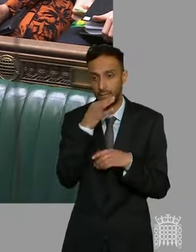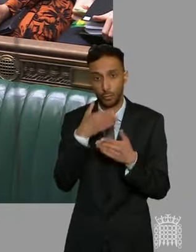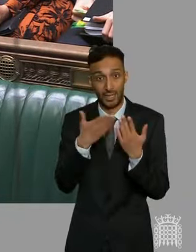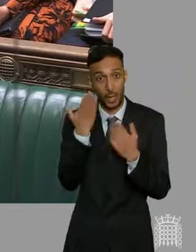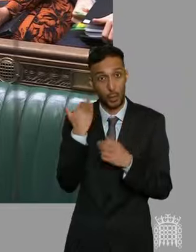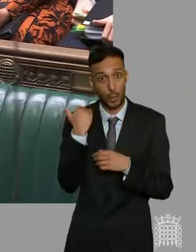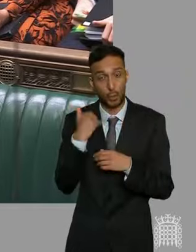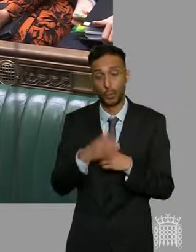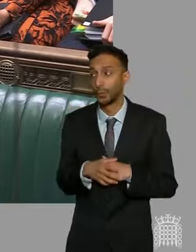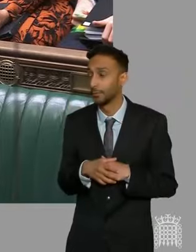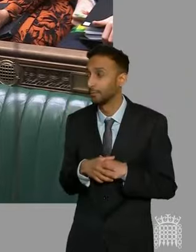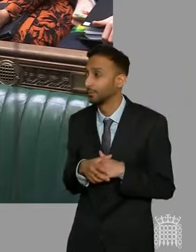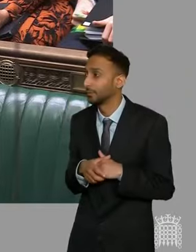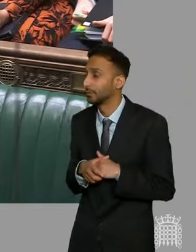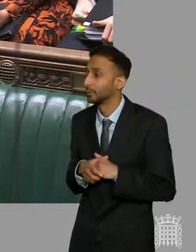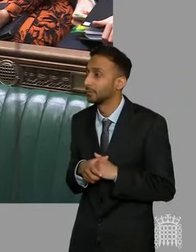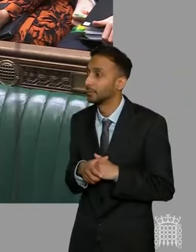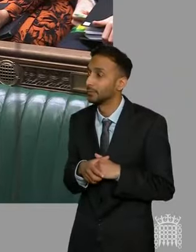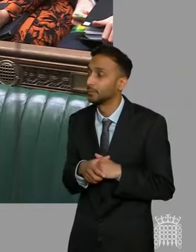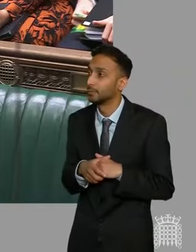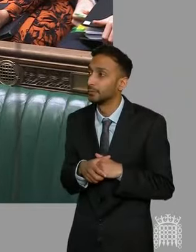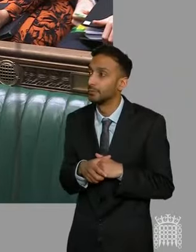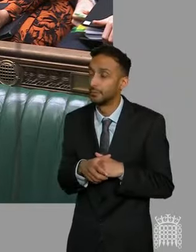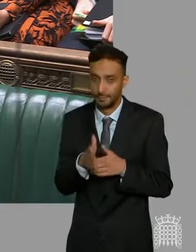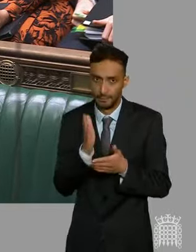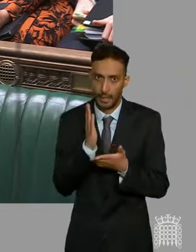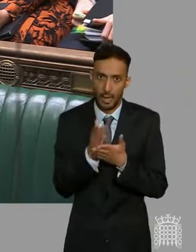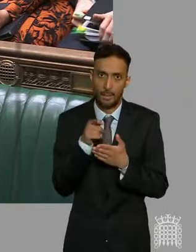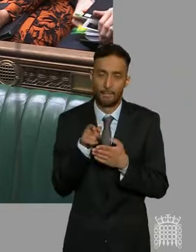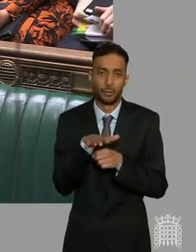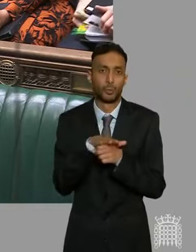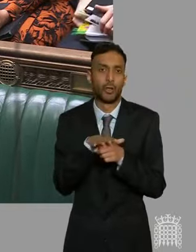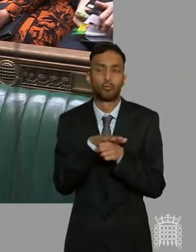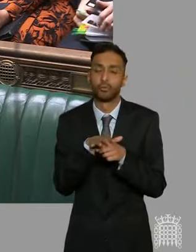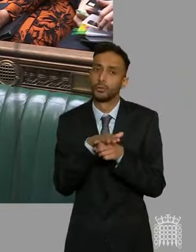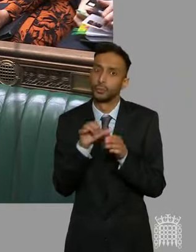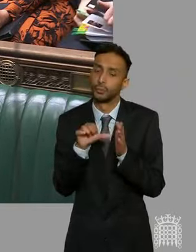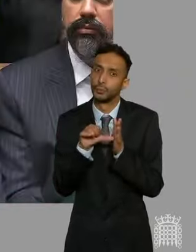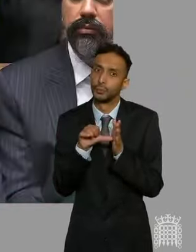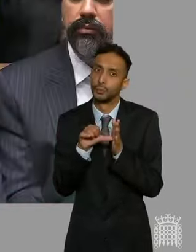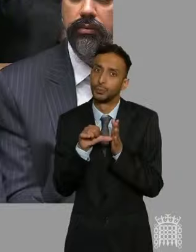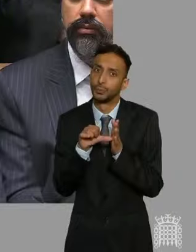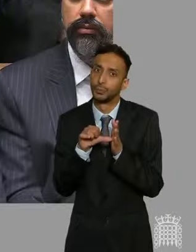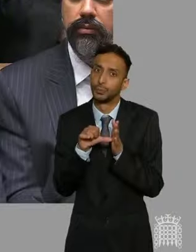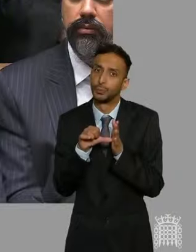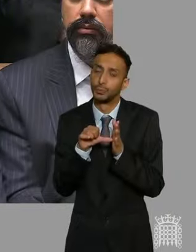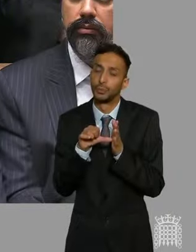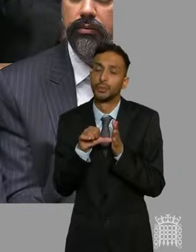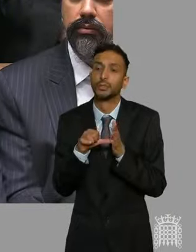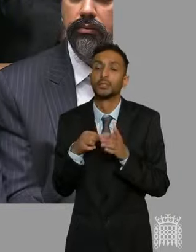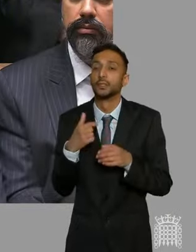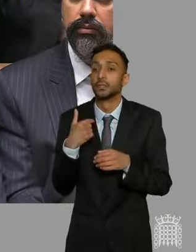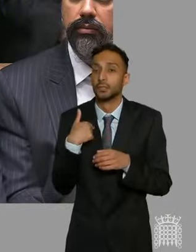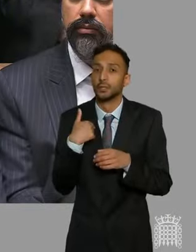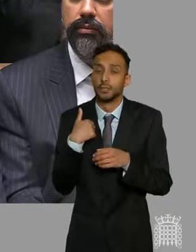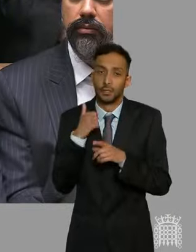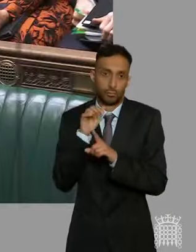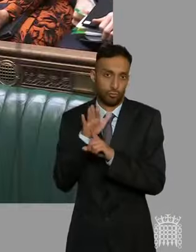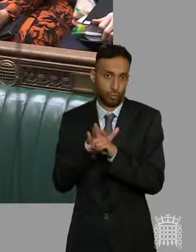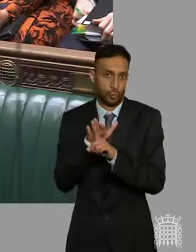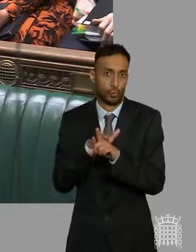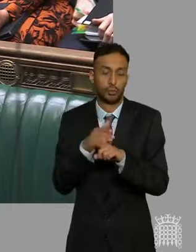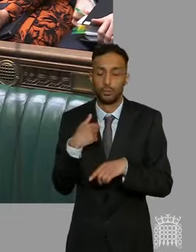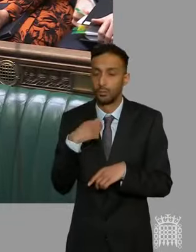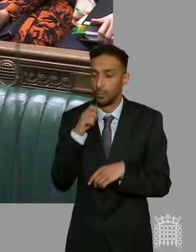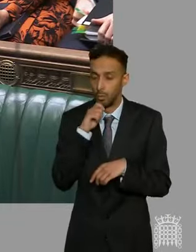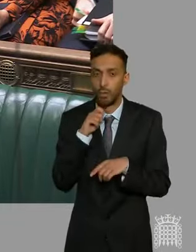difficult situation for them, and I can assure him I will do everything I can to ensure the release